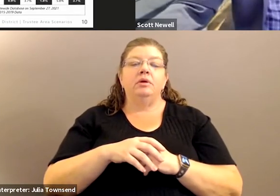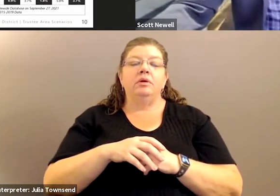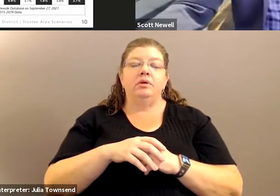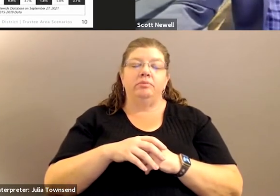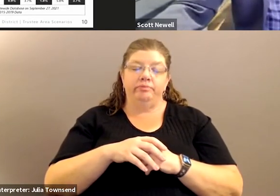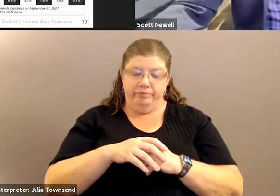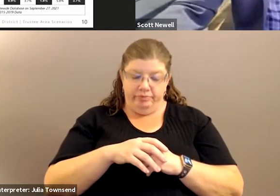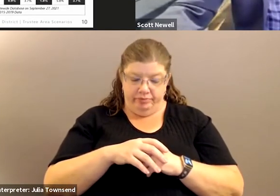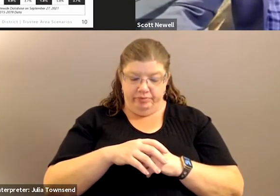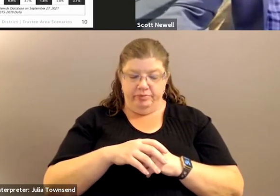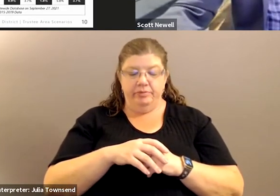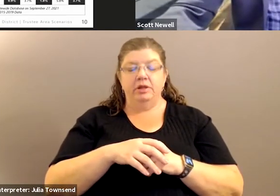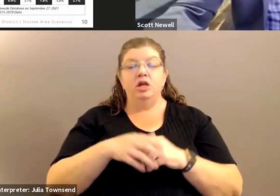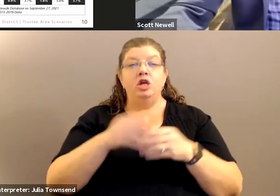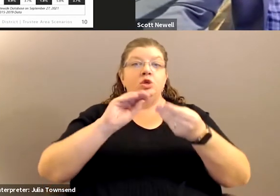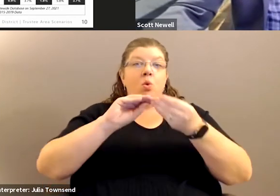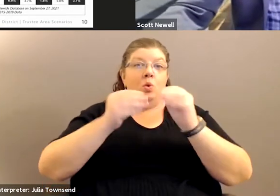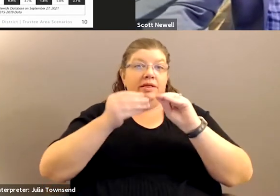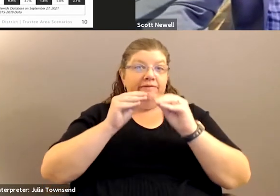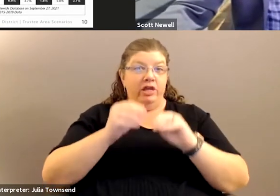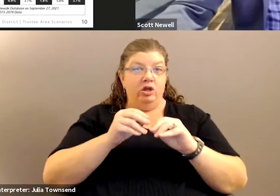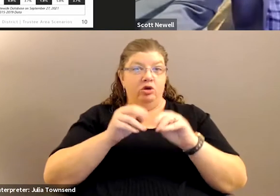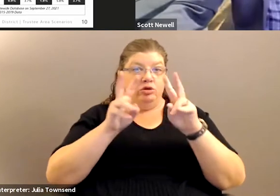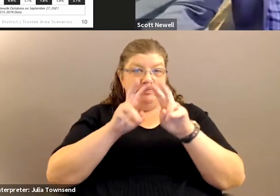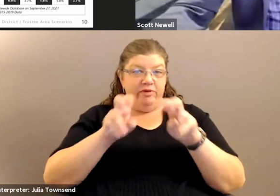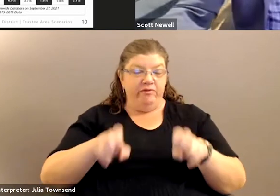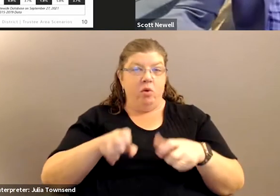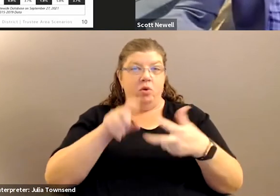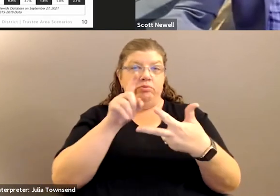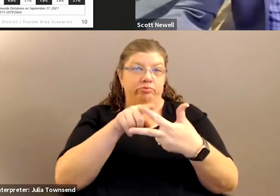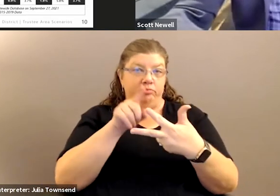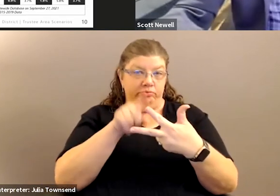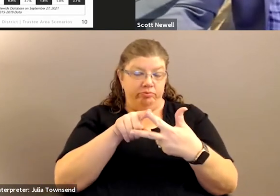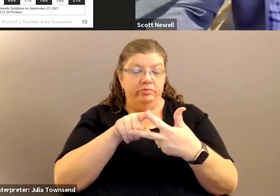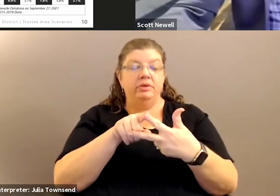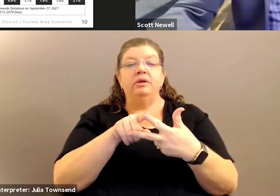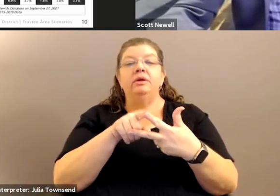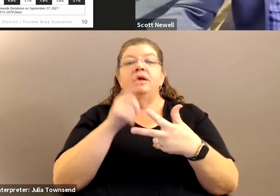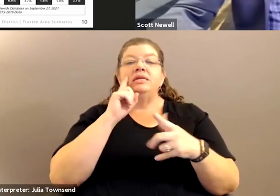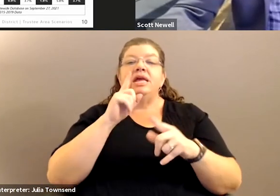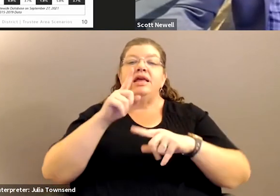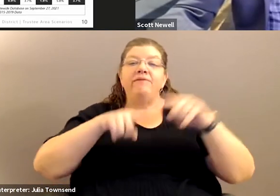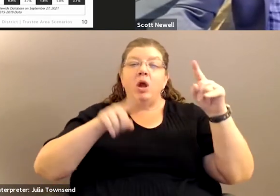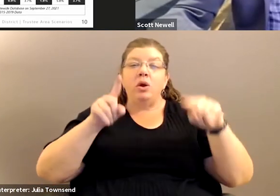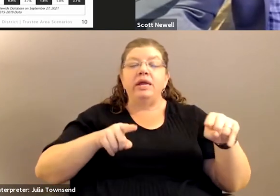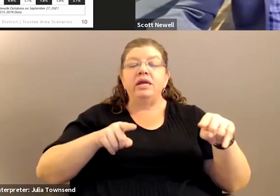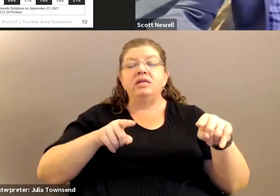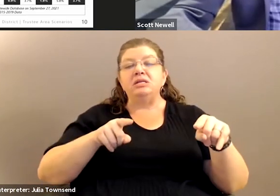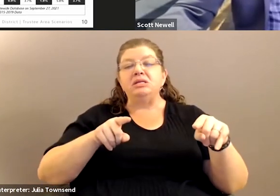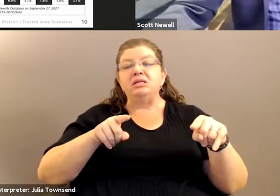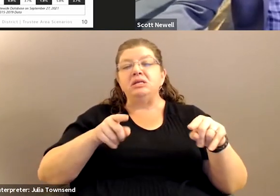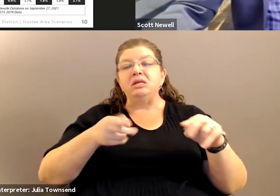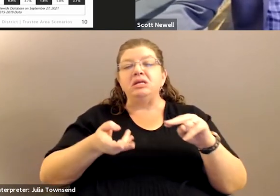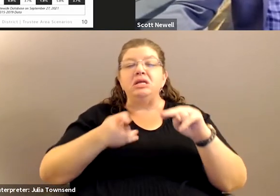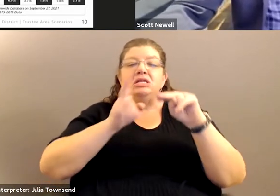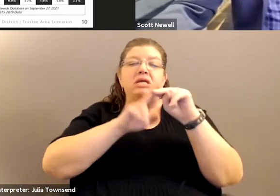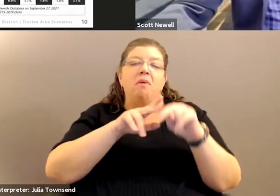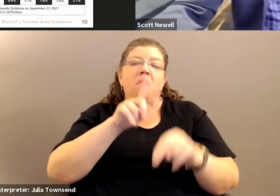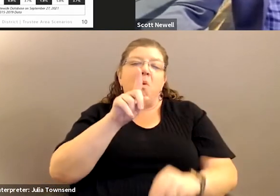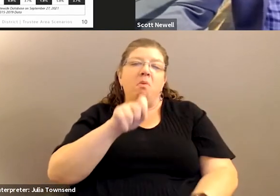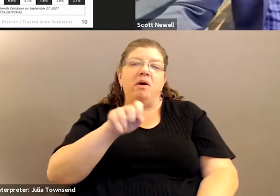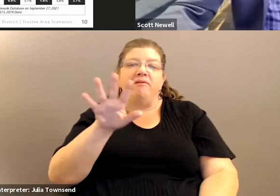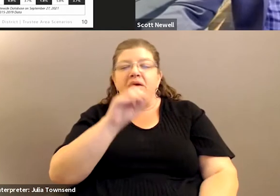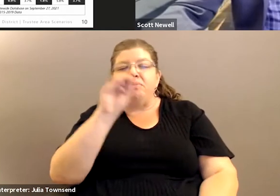so when we look at the figures with this run you can see that our variance is up about a percent and a half